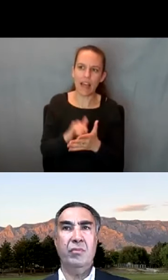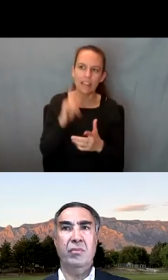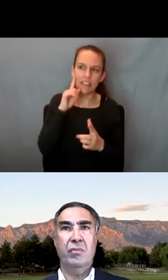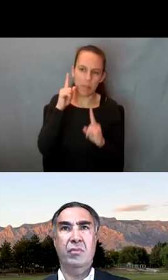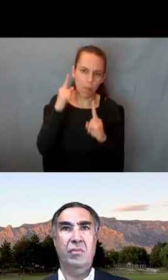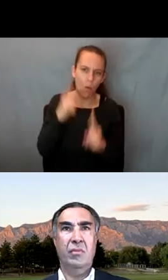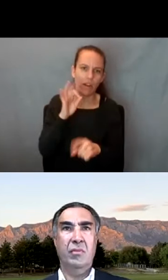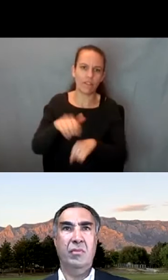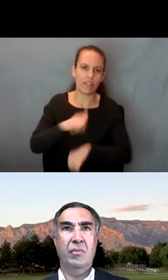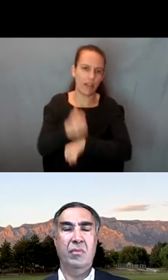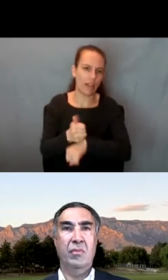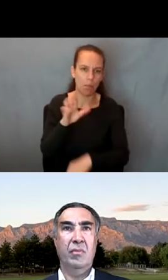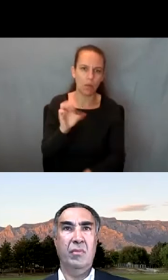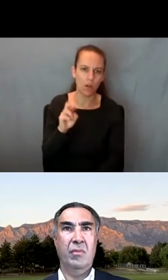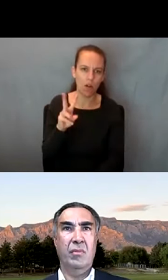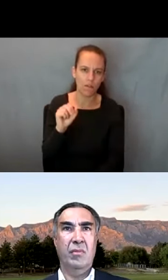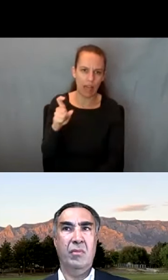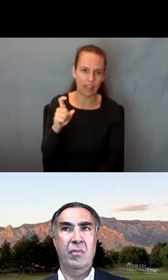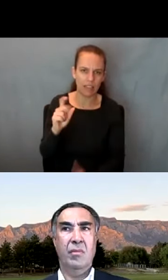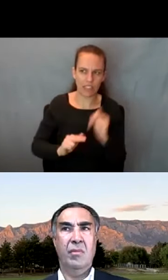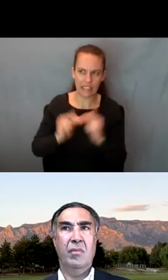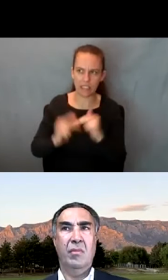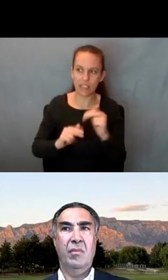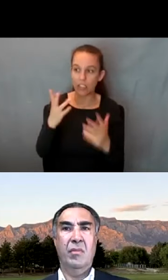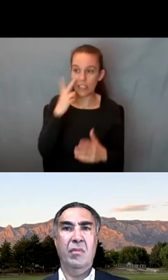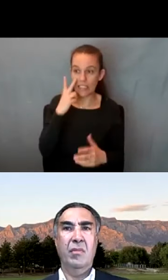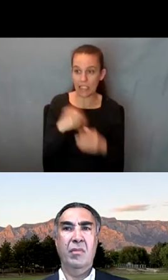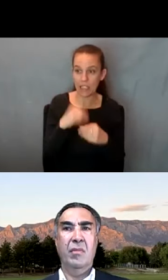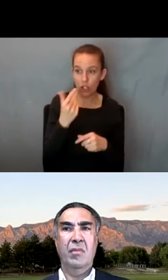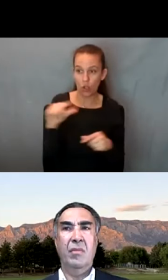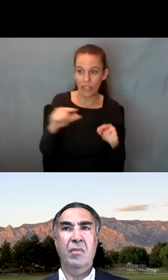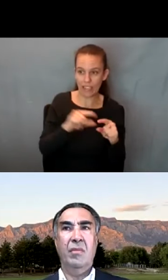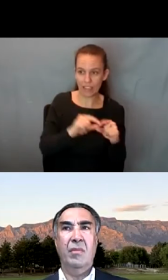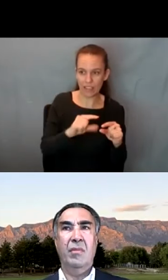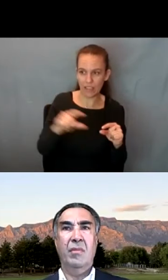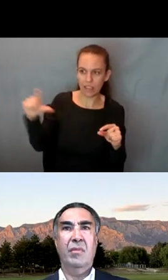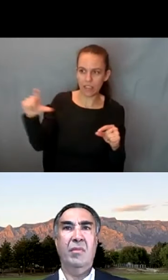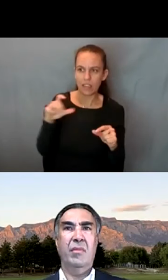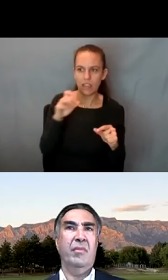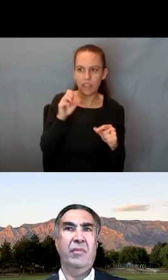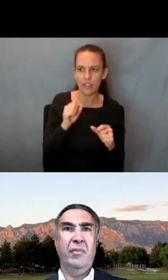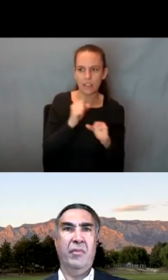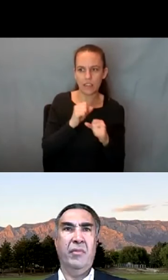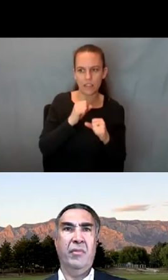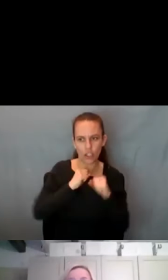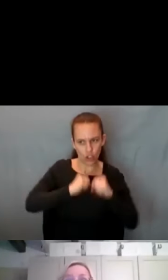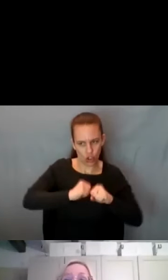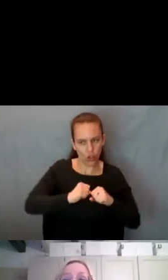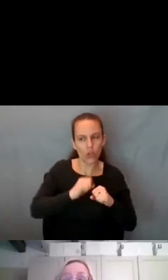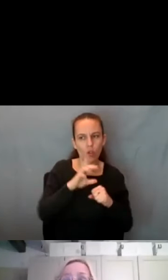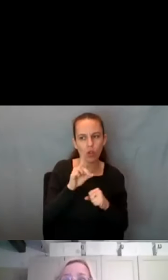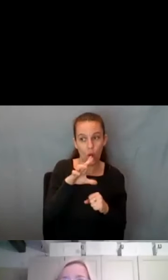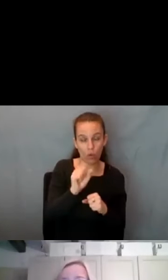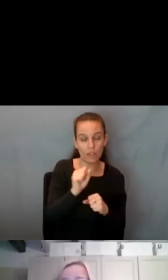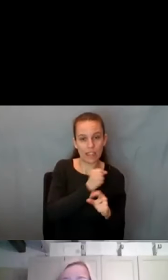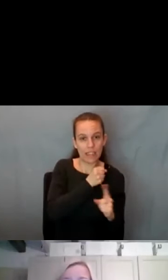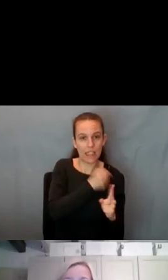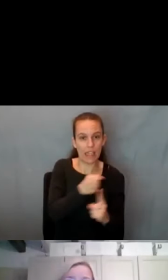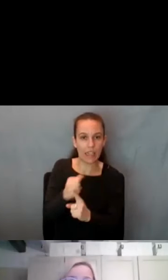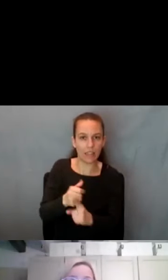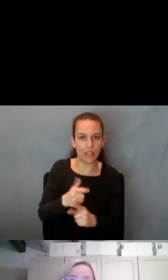And here you can see in green the secured doses reaching up to a large part